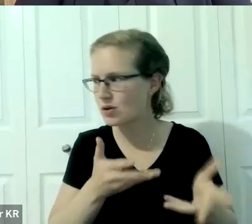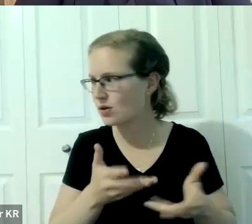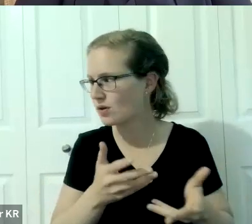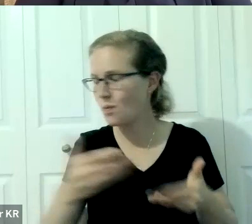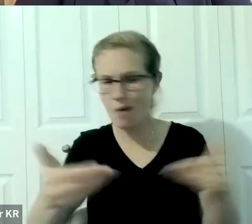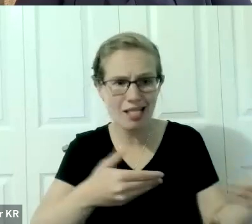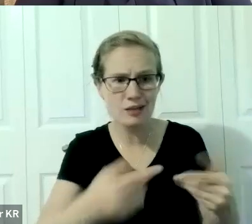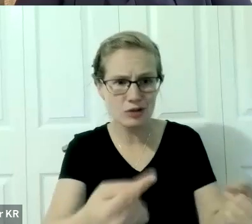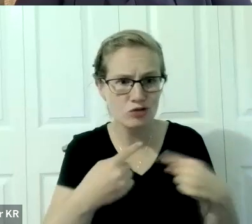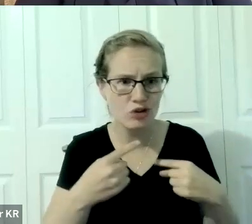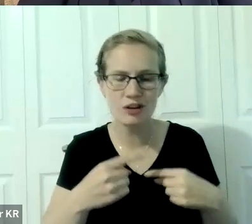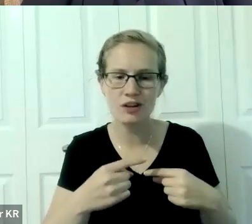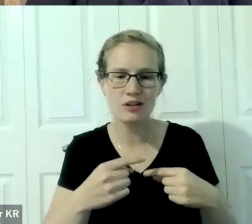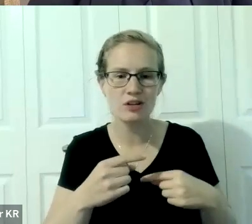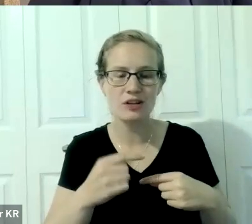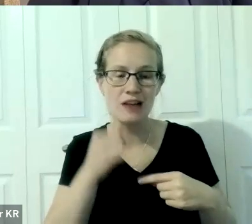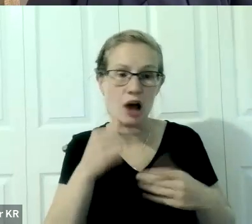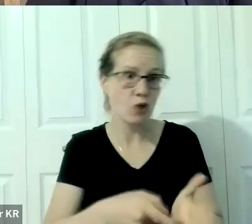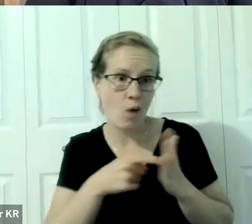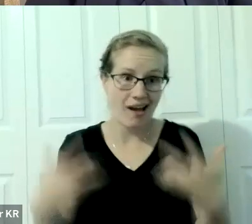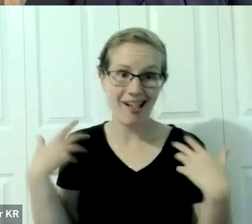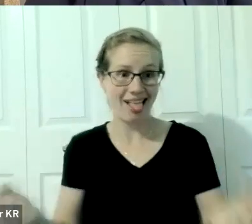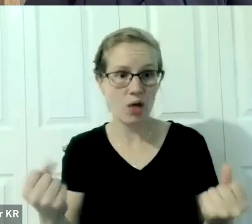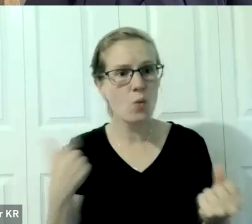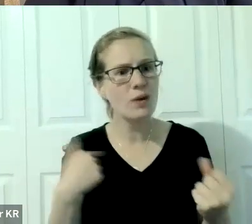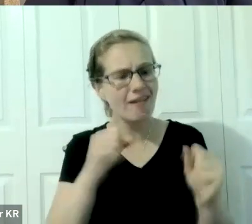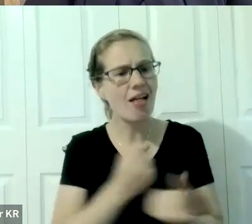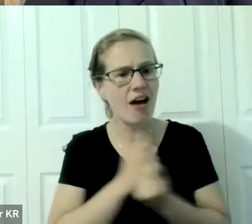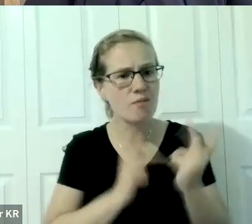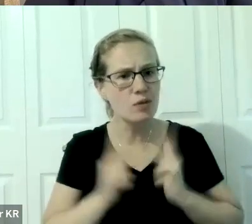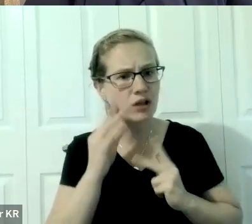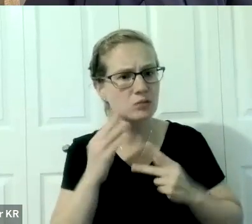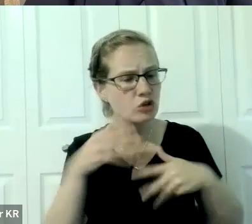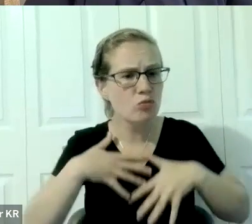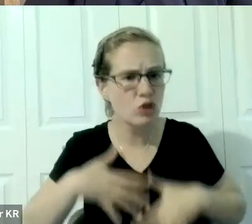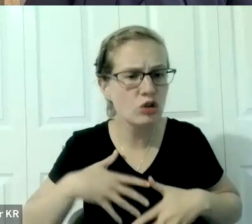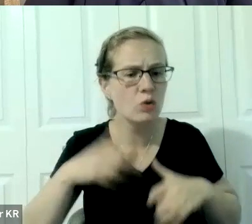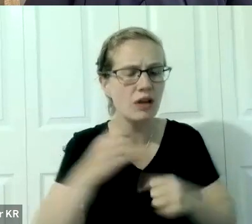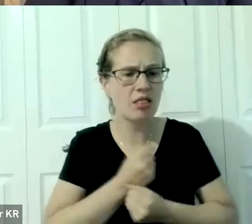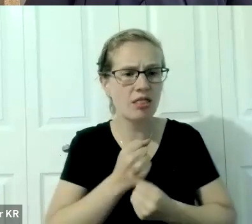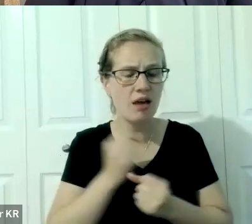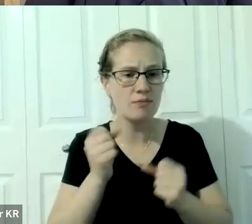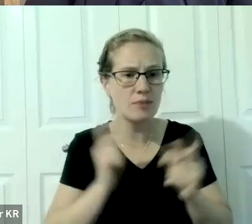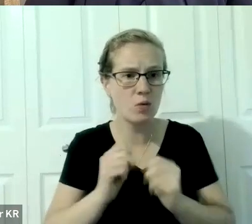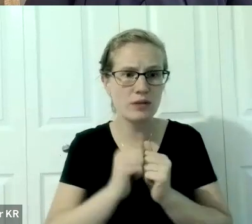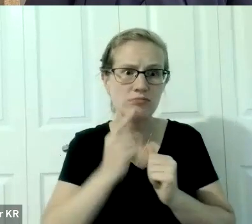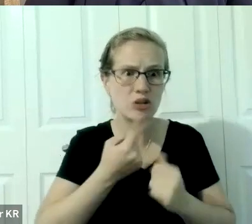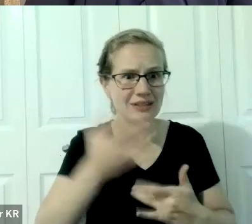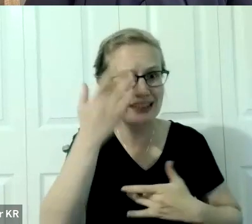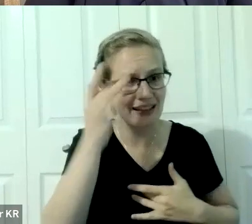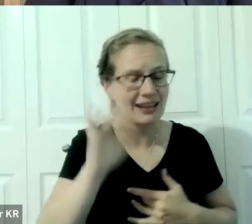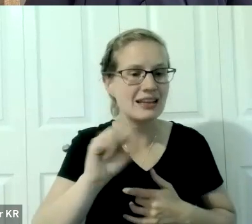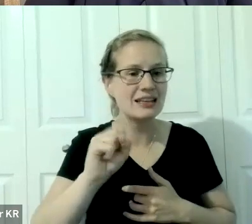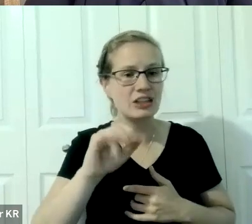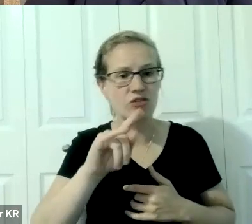the church without a demand for a cure, that we can love people that are in depression. We can love people with serious illnesses such as